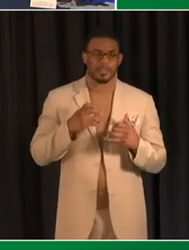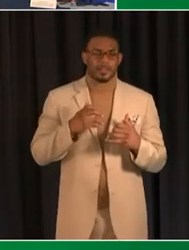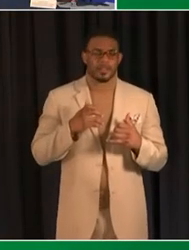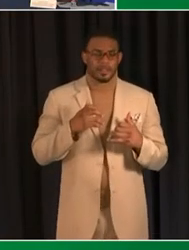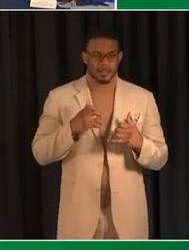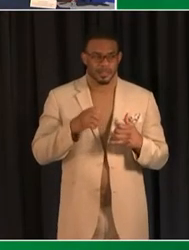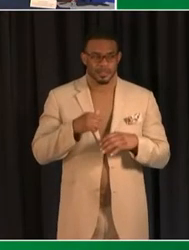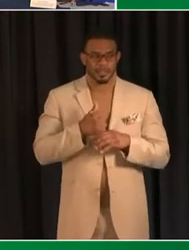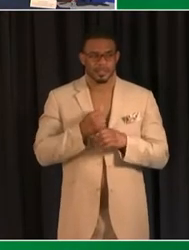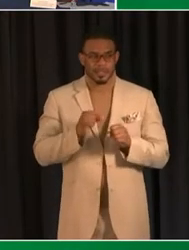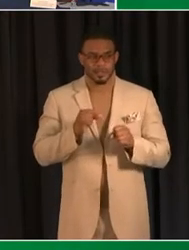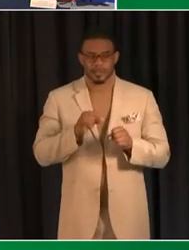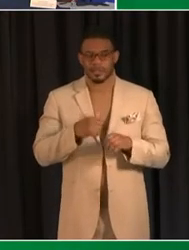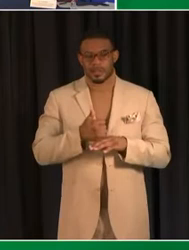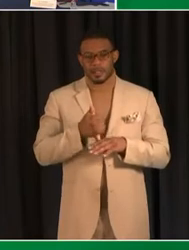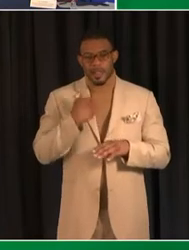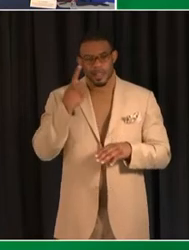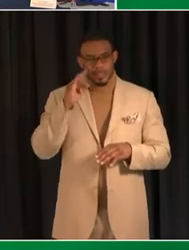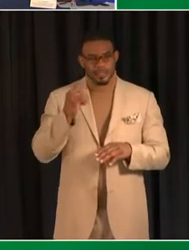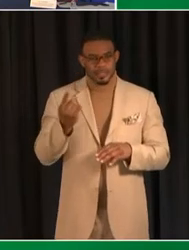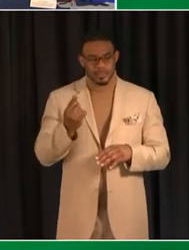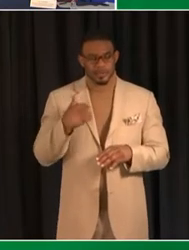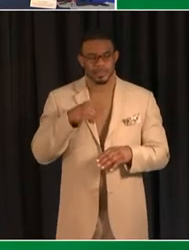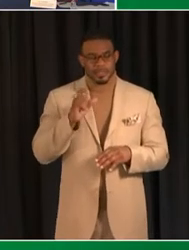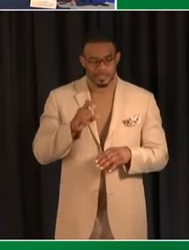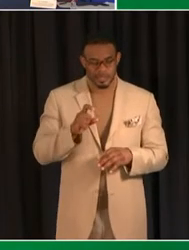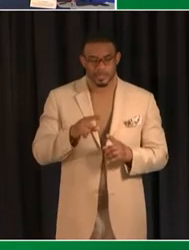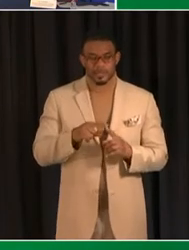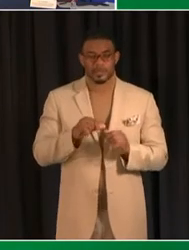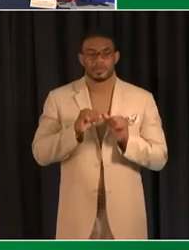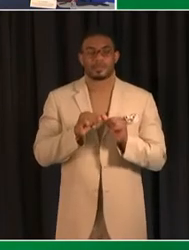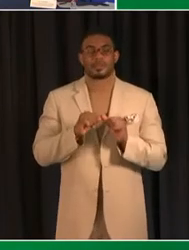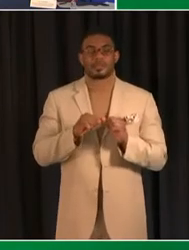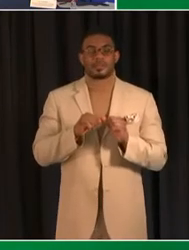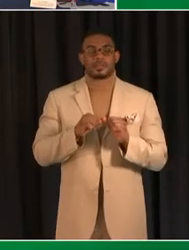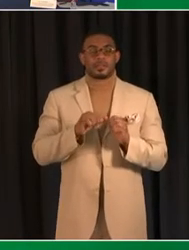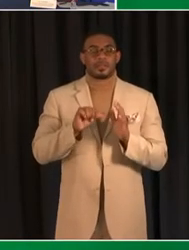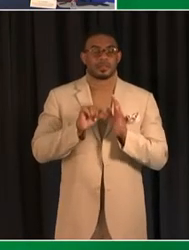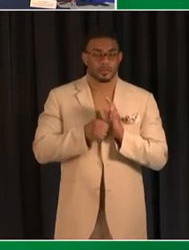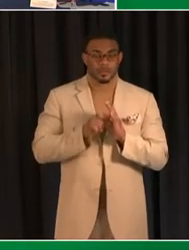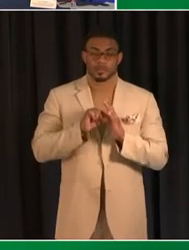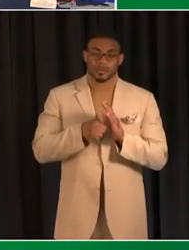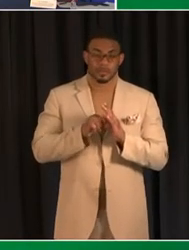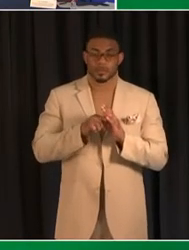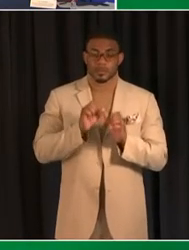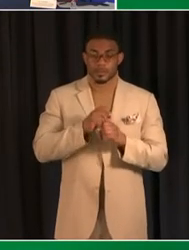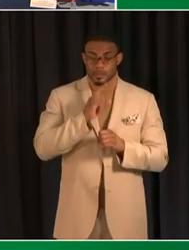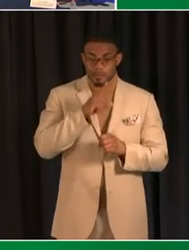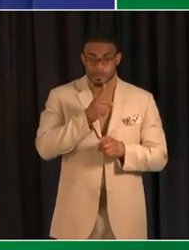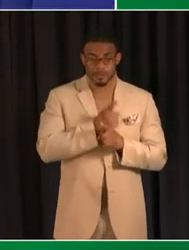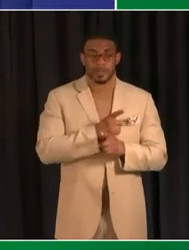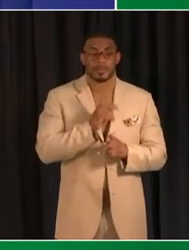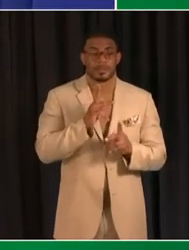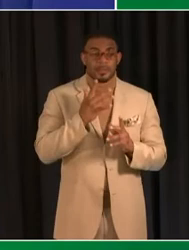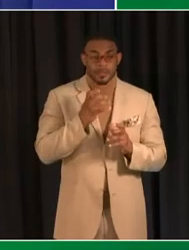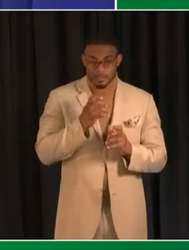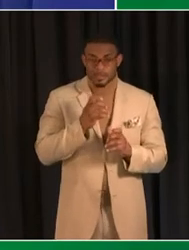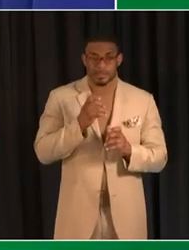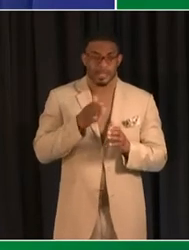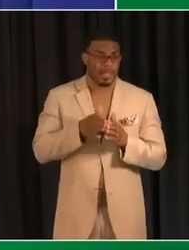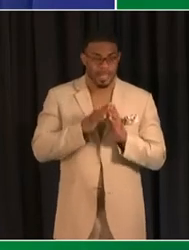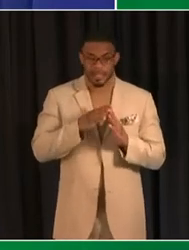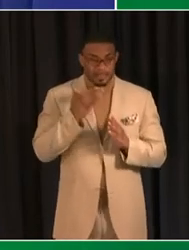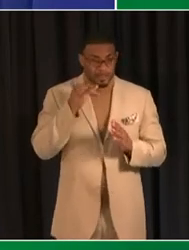health protocols are in place, I think is something that we need to continue to sort of stress and make sure. You're right, like people can